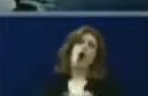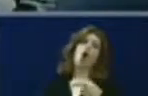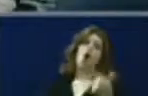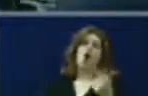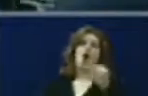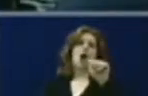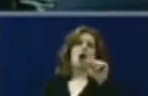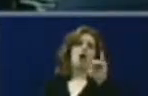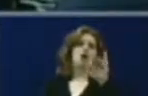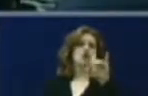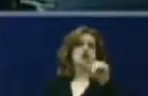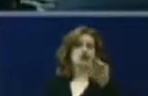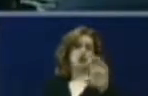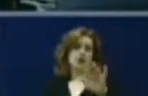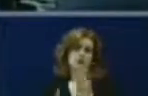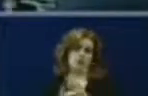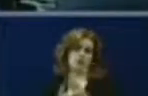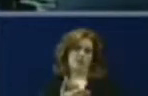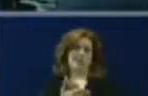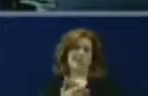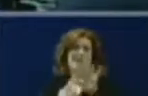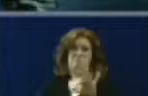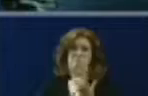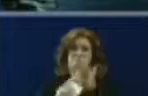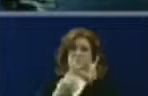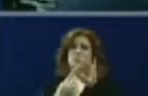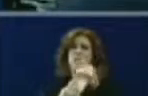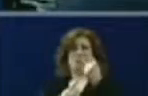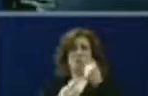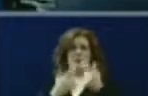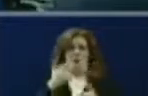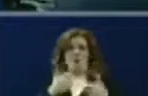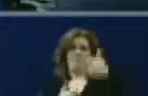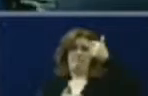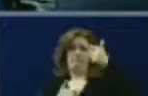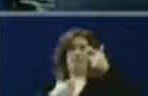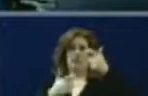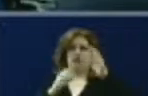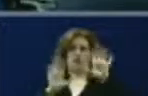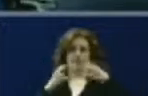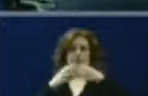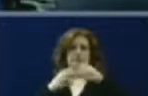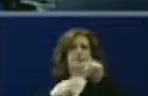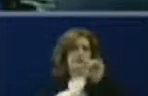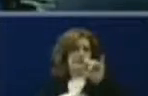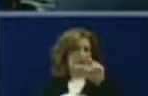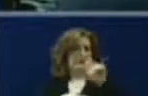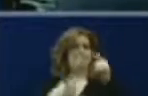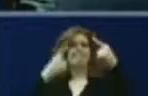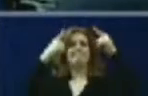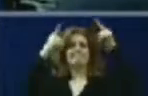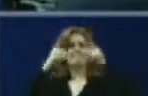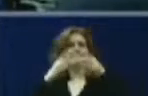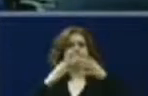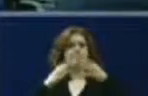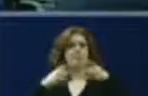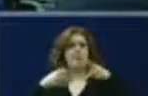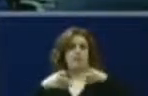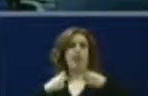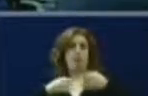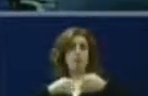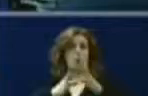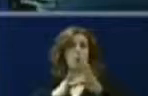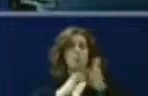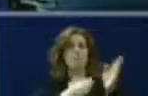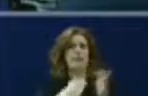And in particular, one of the major tenets of the Success Pathways plan was that there would be a